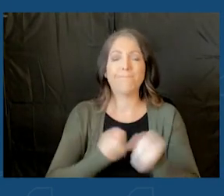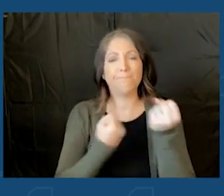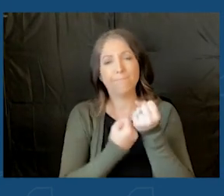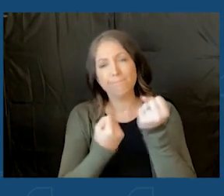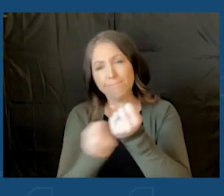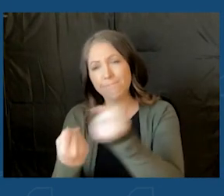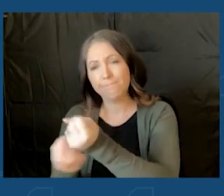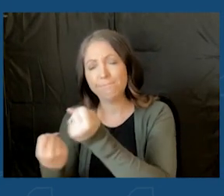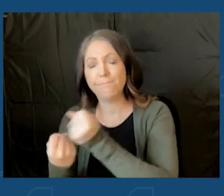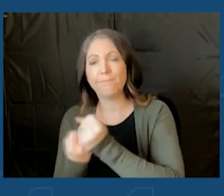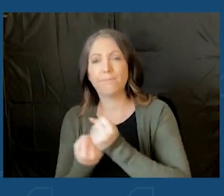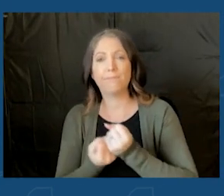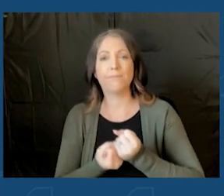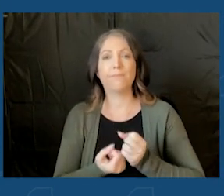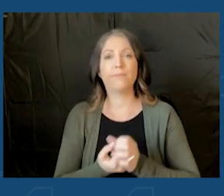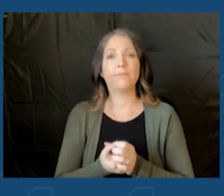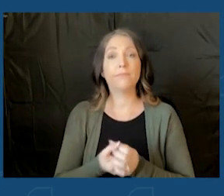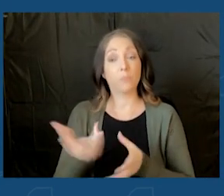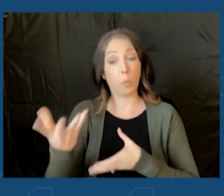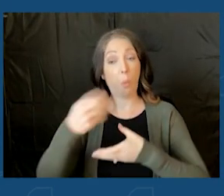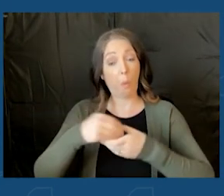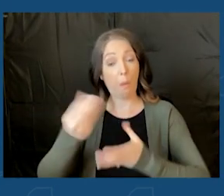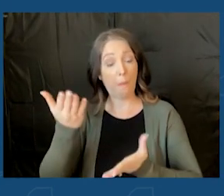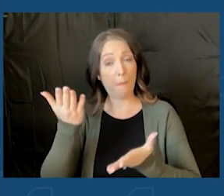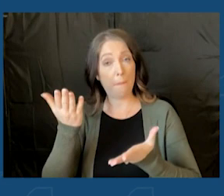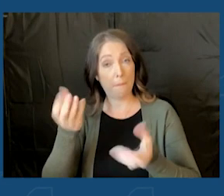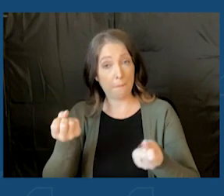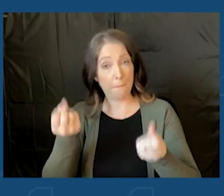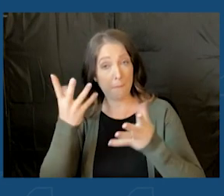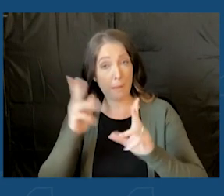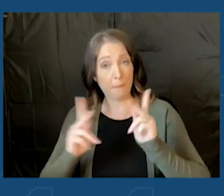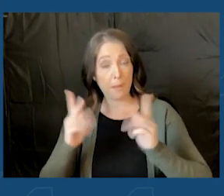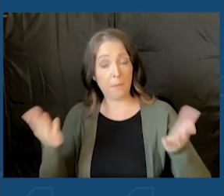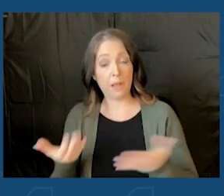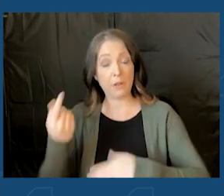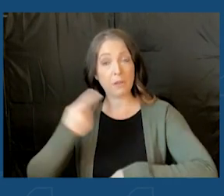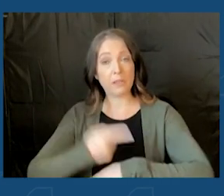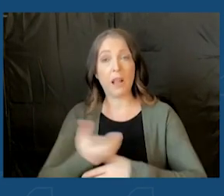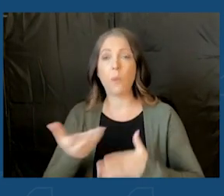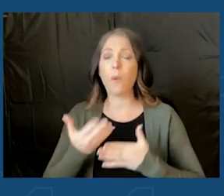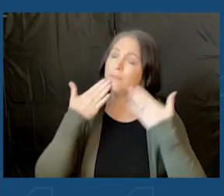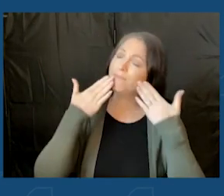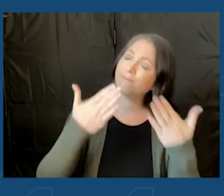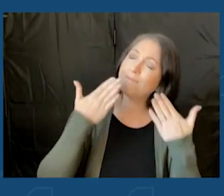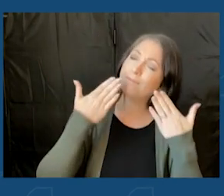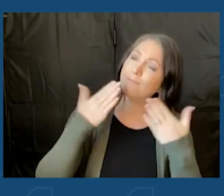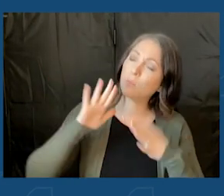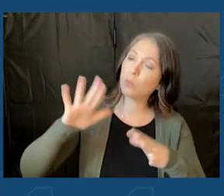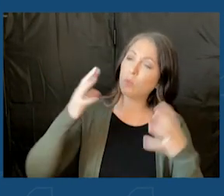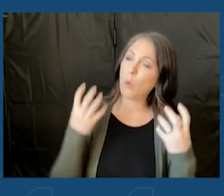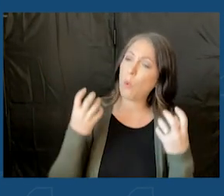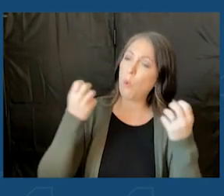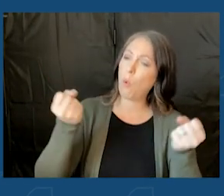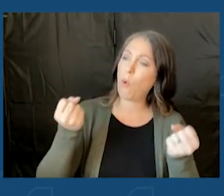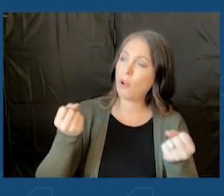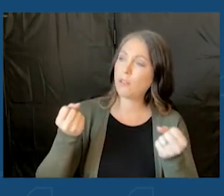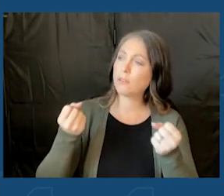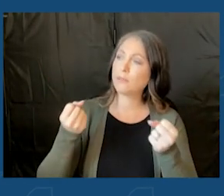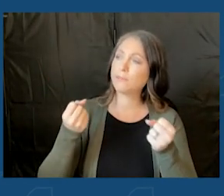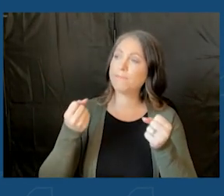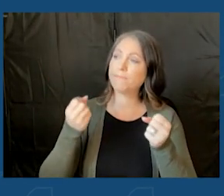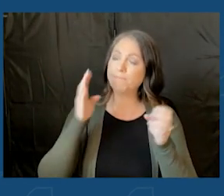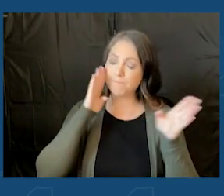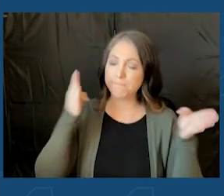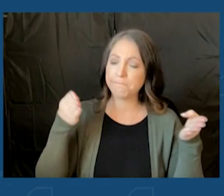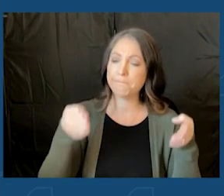today. And I want to thank them for their courage, for their dedication, and carrying on this fight. And I remember back